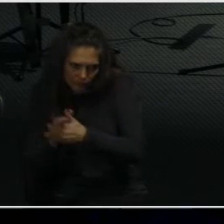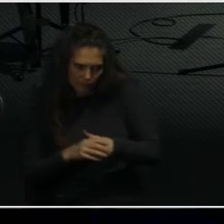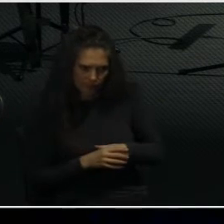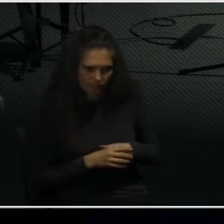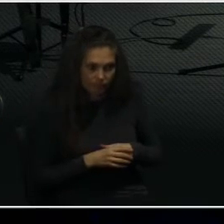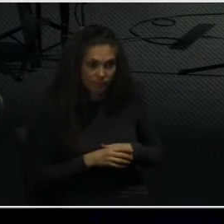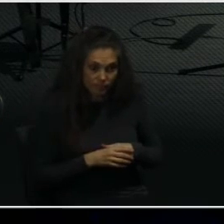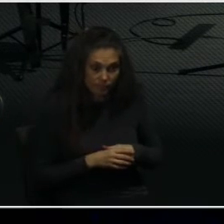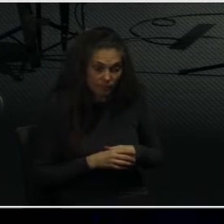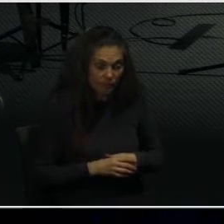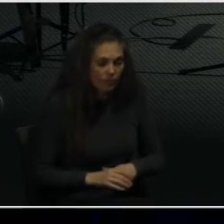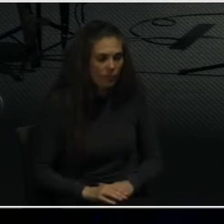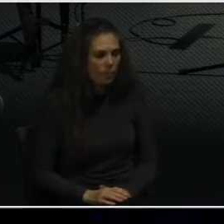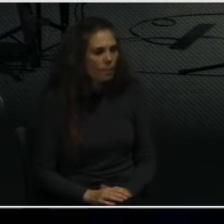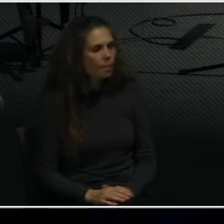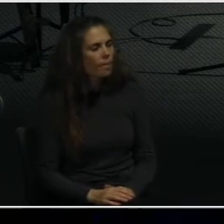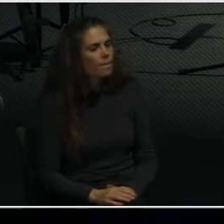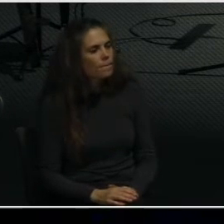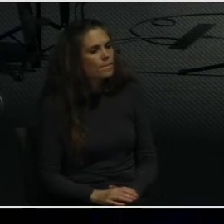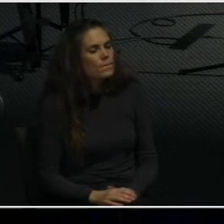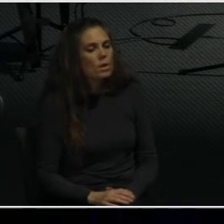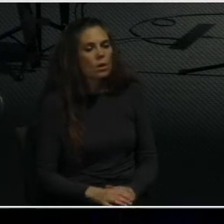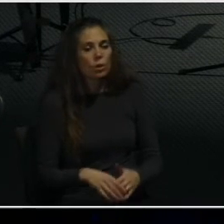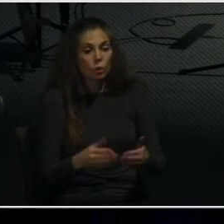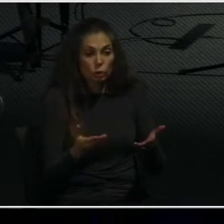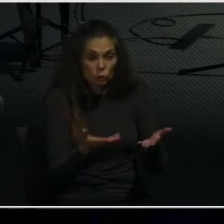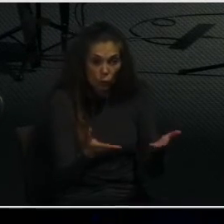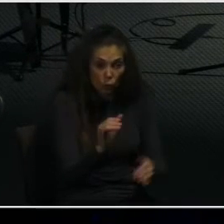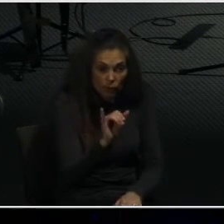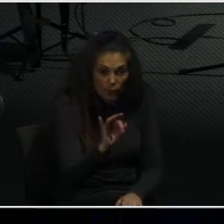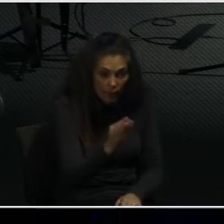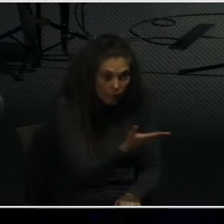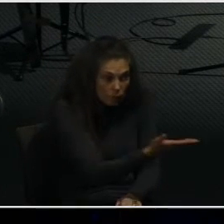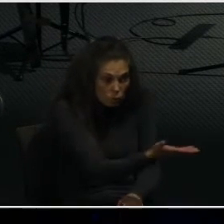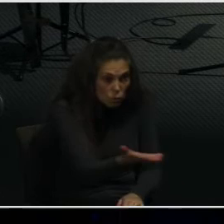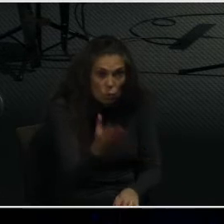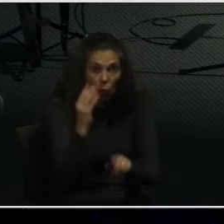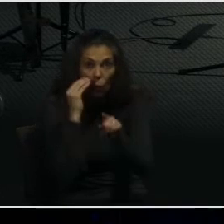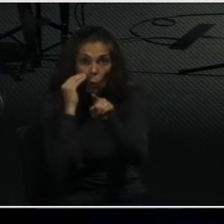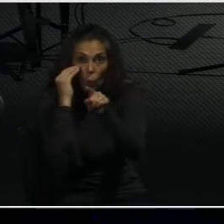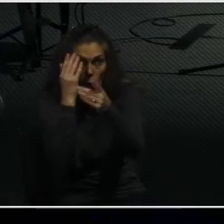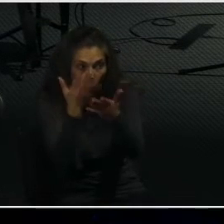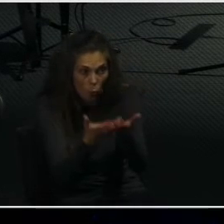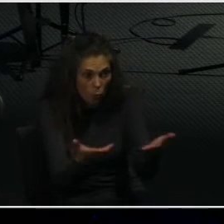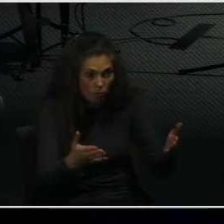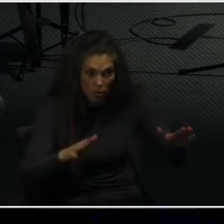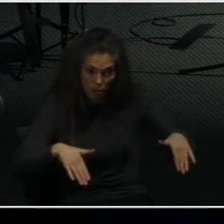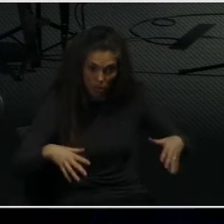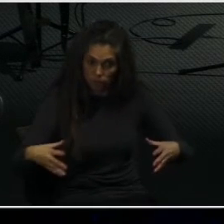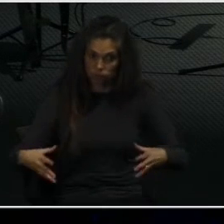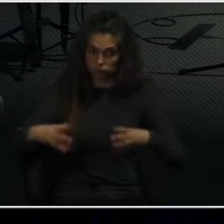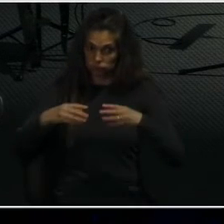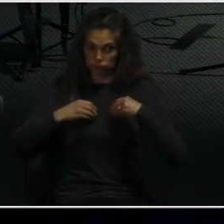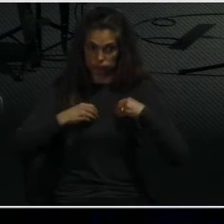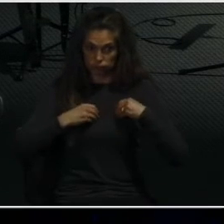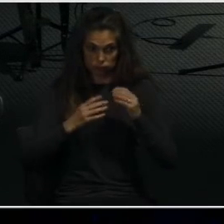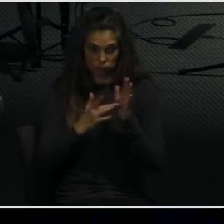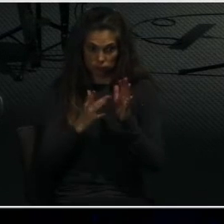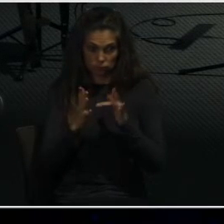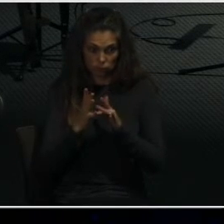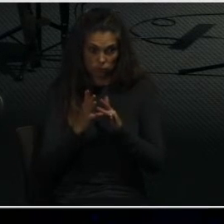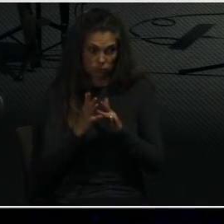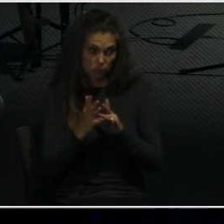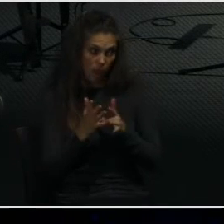So, if you're here today or watching online and you have never received Christ, I want to invite you to accept his